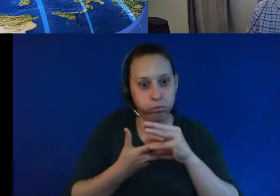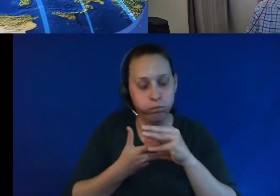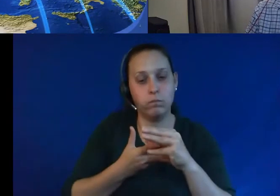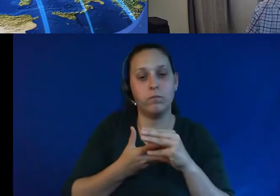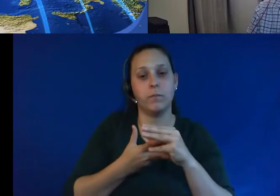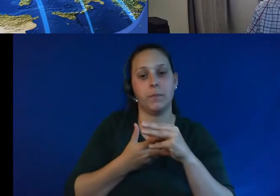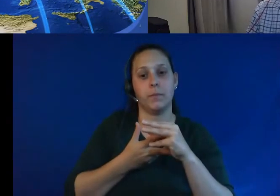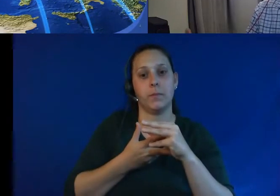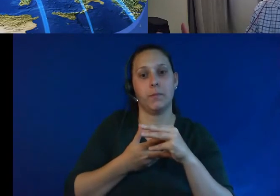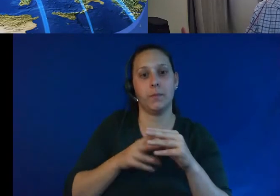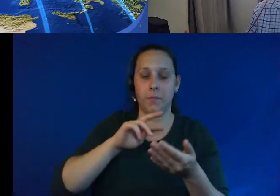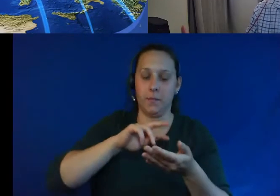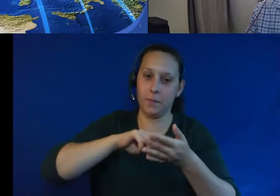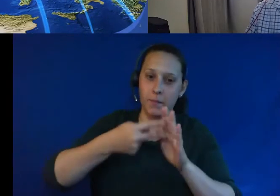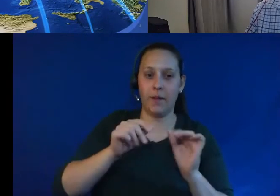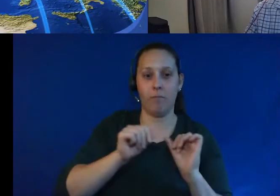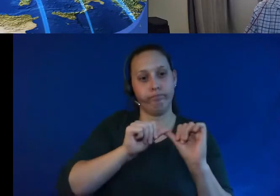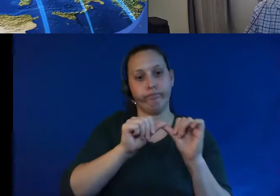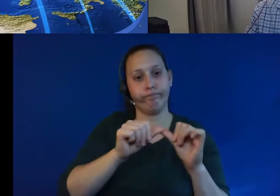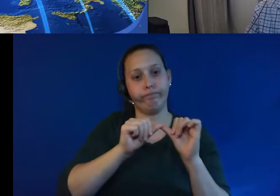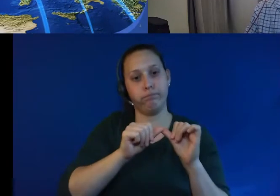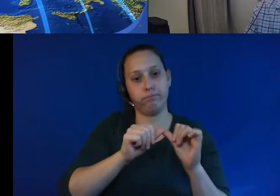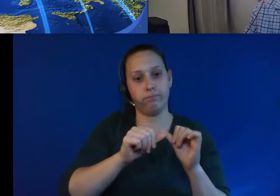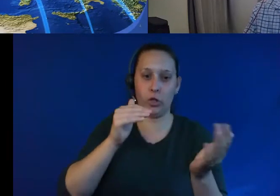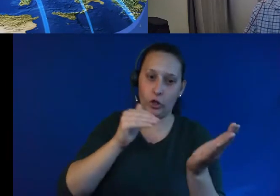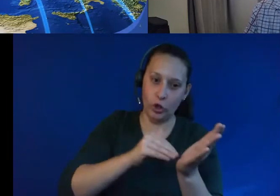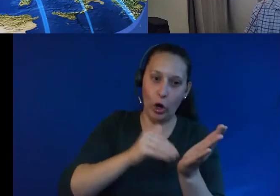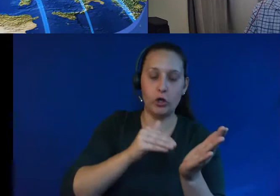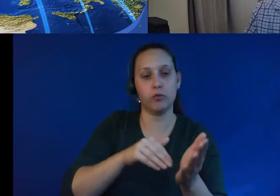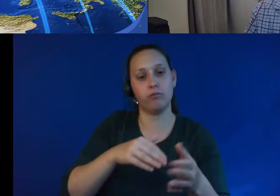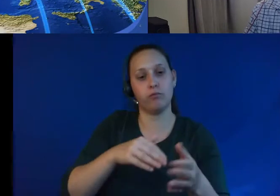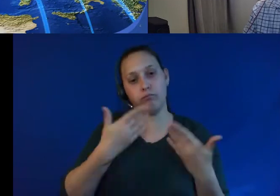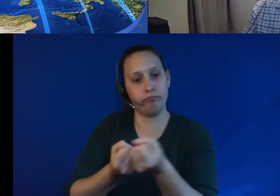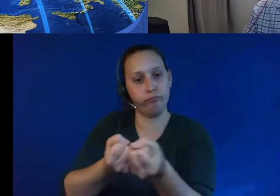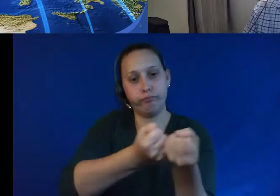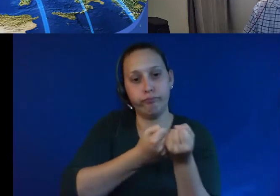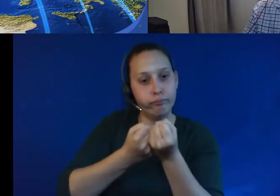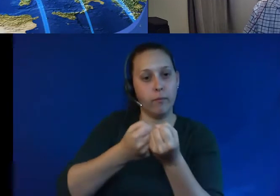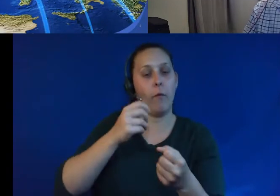economic means to provide ongoing and continuous doctor coverage for their patients year-round.